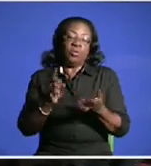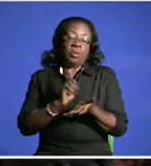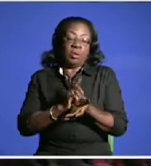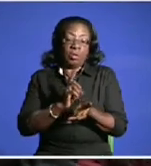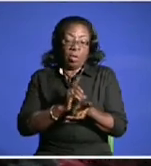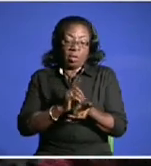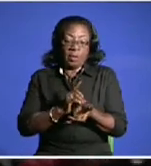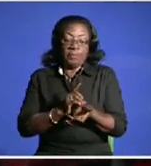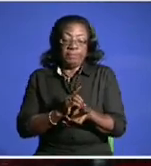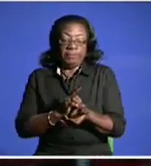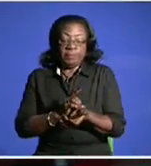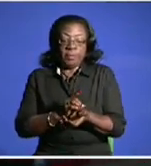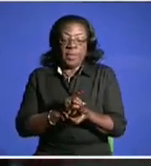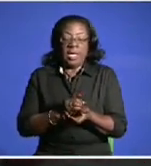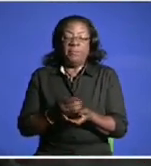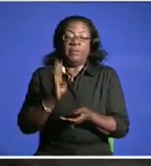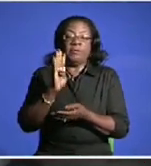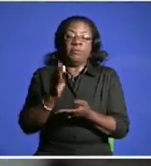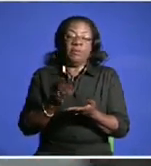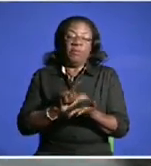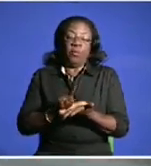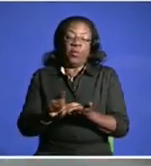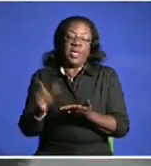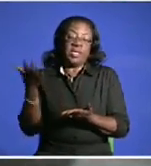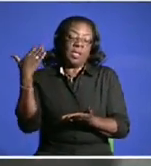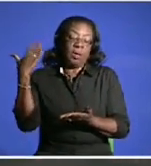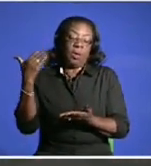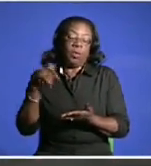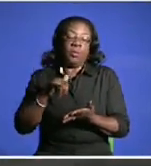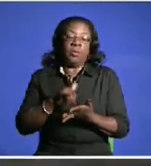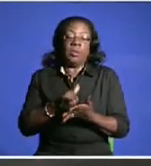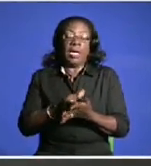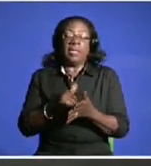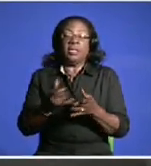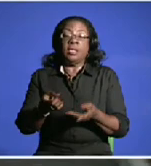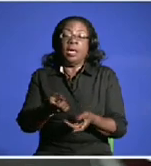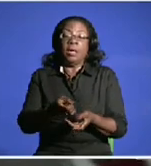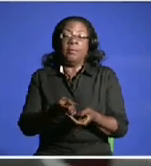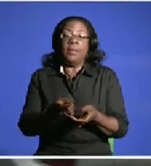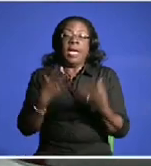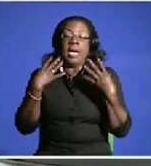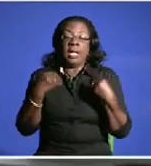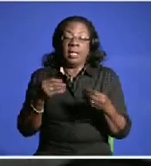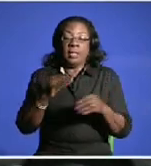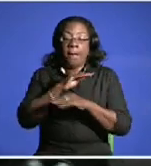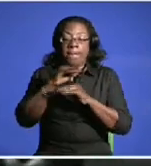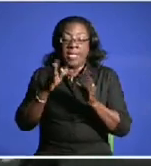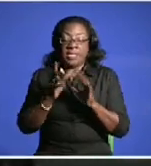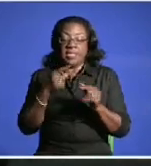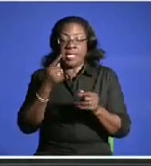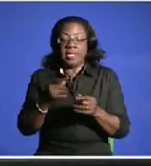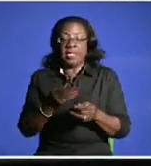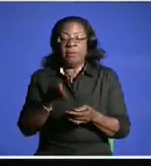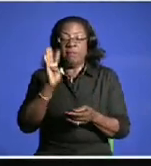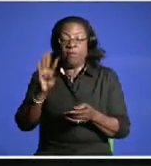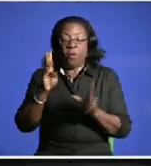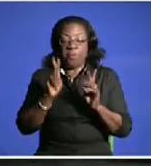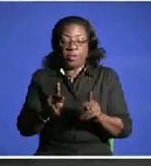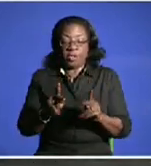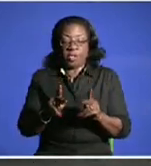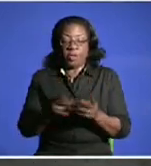officials initially confirmed 4 cases of Conch poisoning and advised Bahamians to reduce their chances of becoming a statistic.